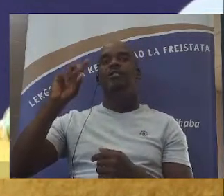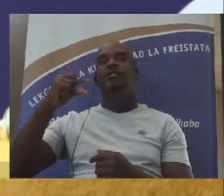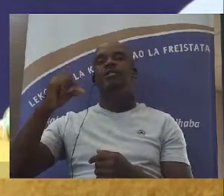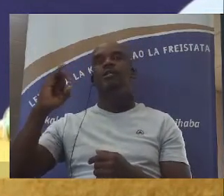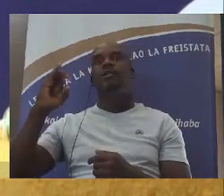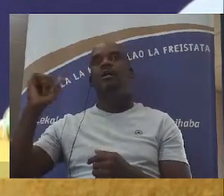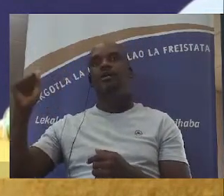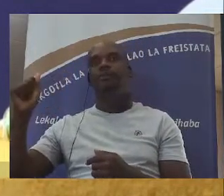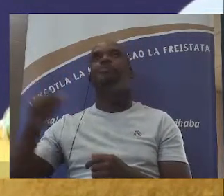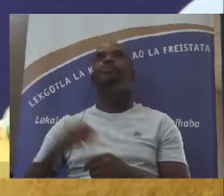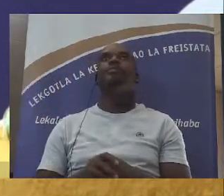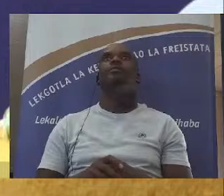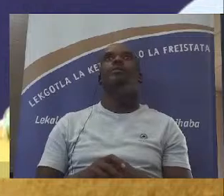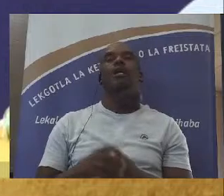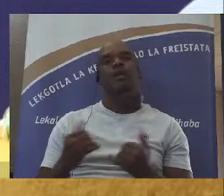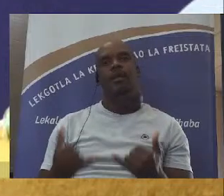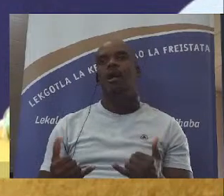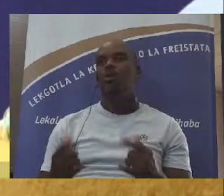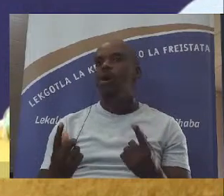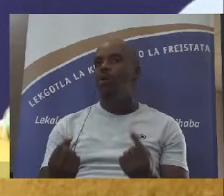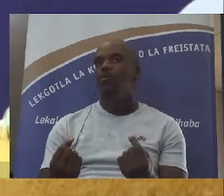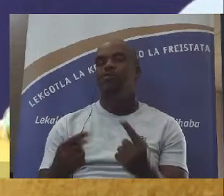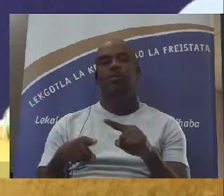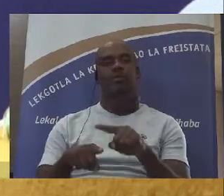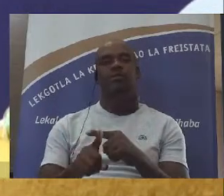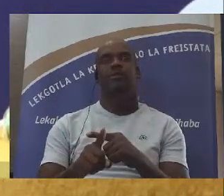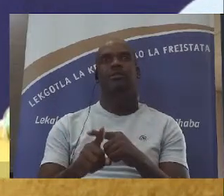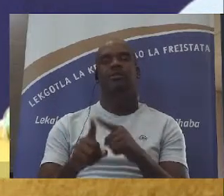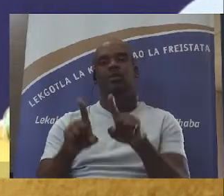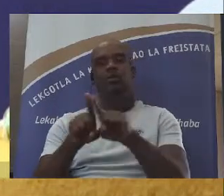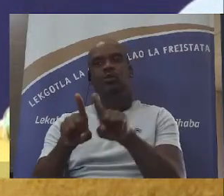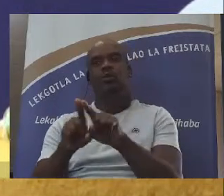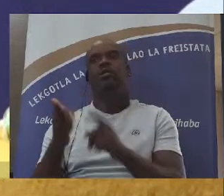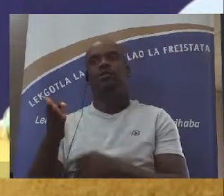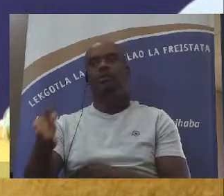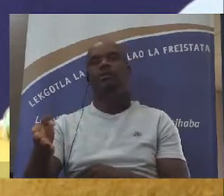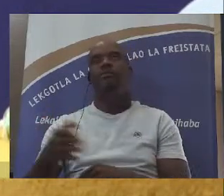jwale ha ho etsuwa dintho tsa mofuta ono